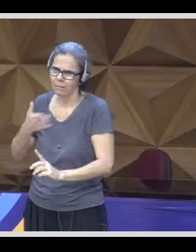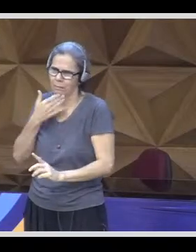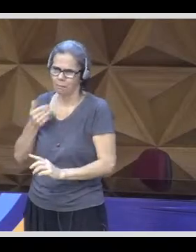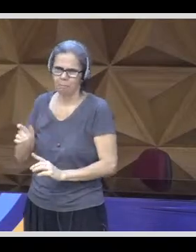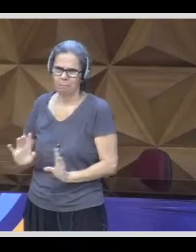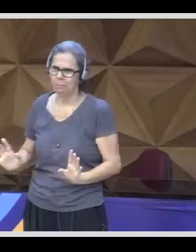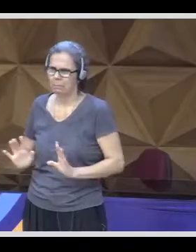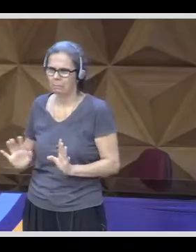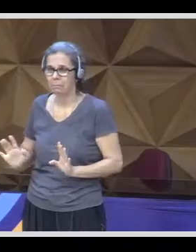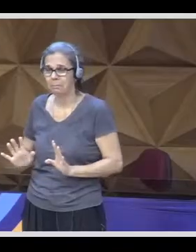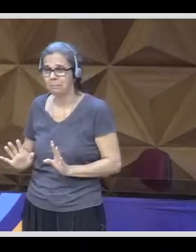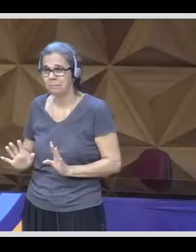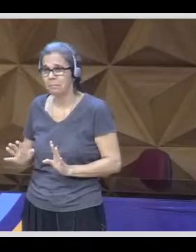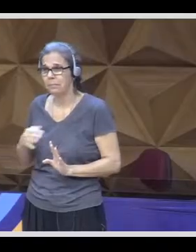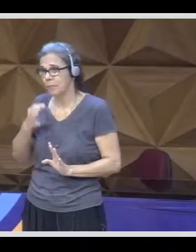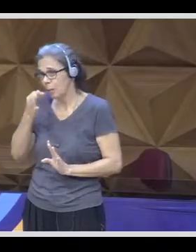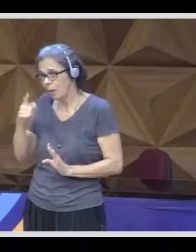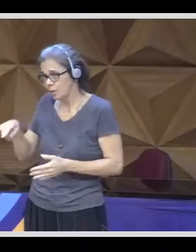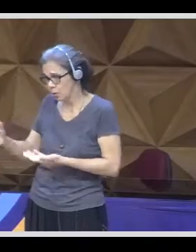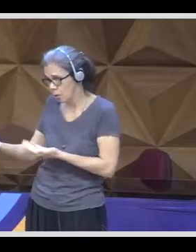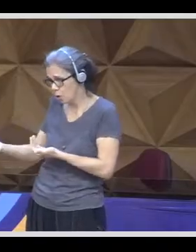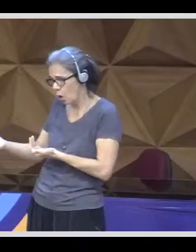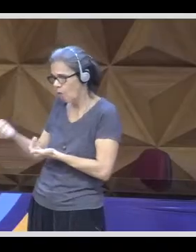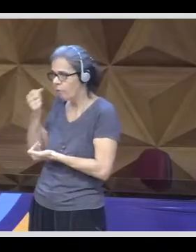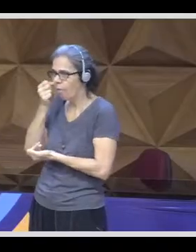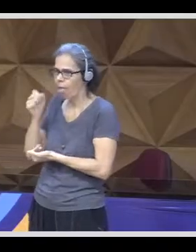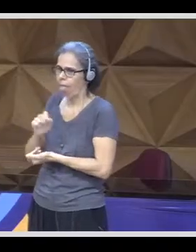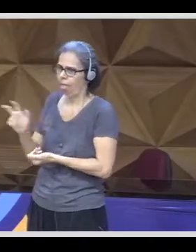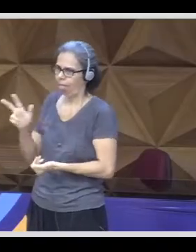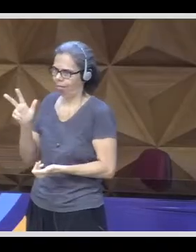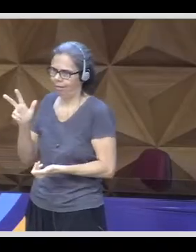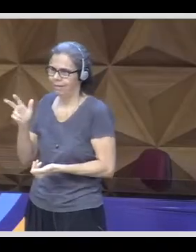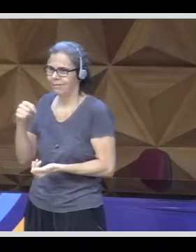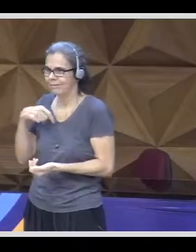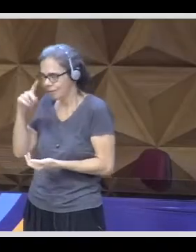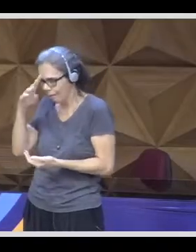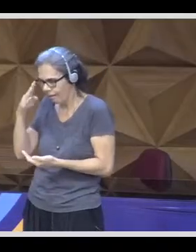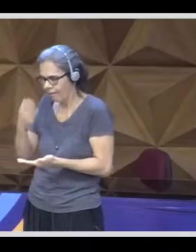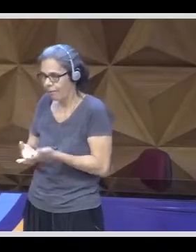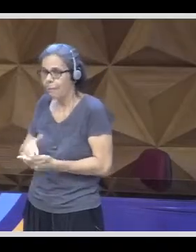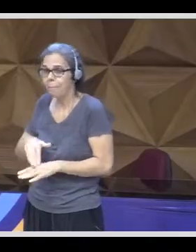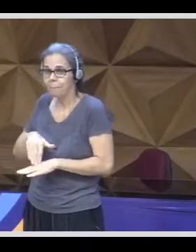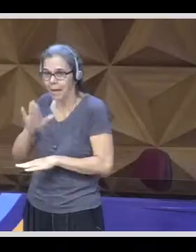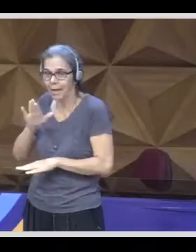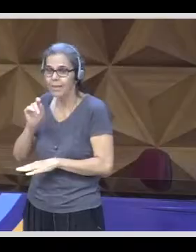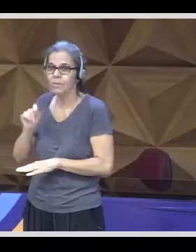are very smart. I trust more in approaches that they have like a